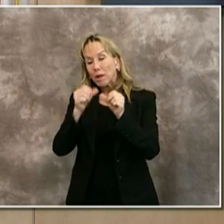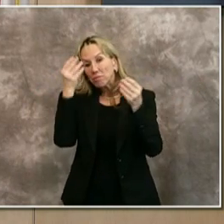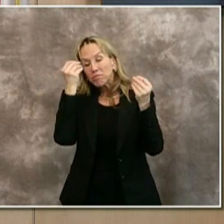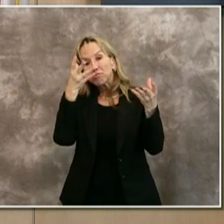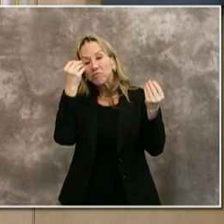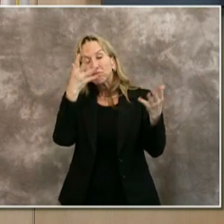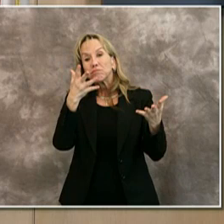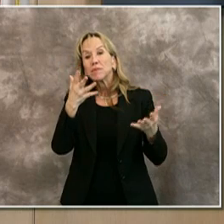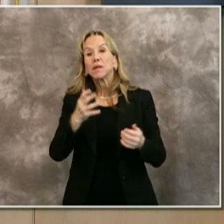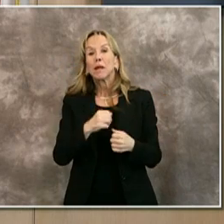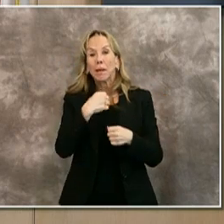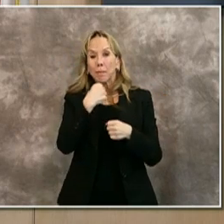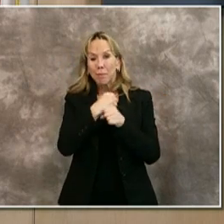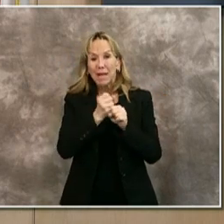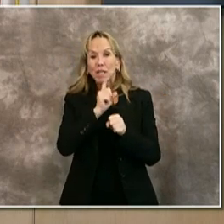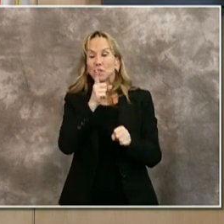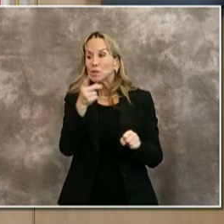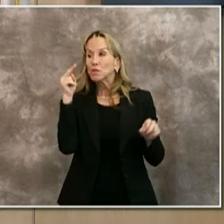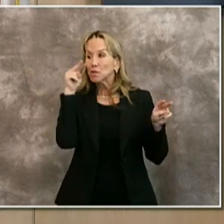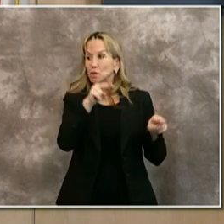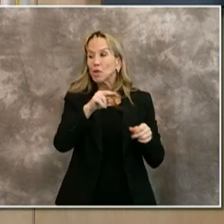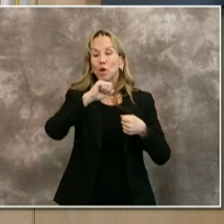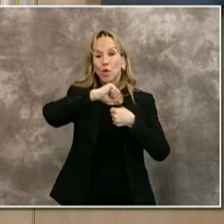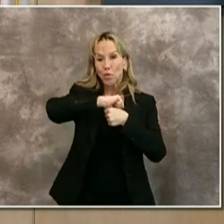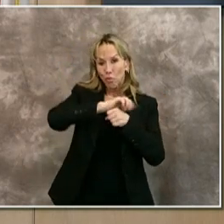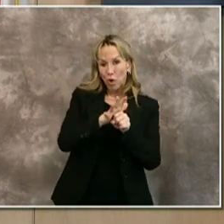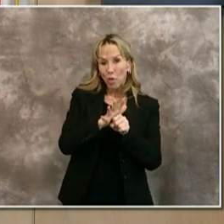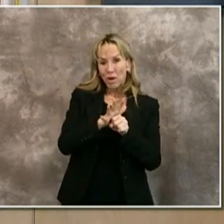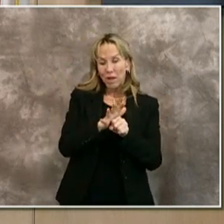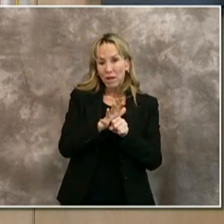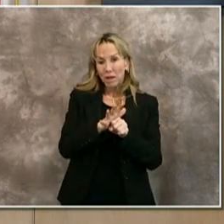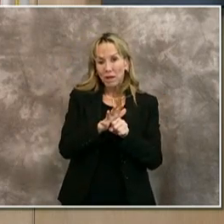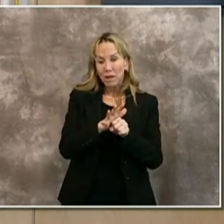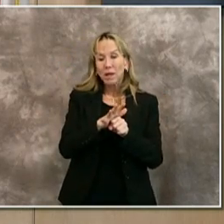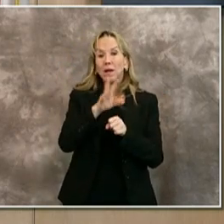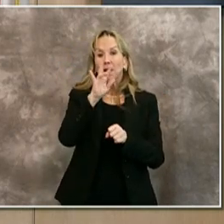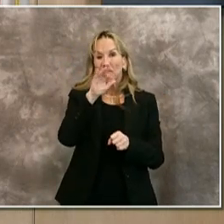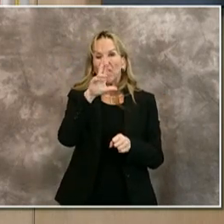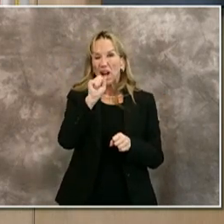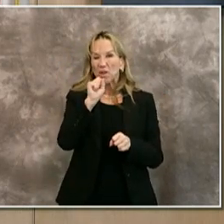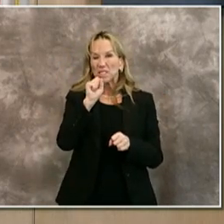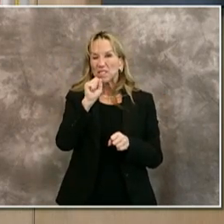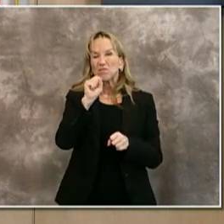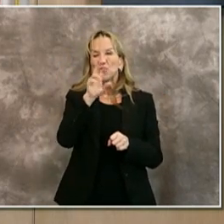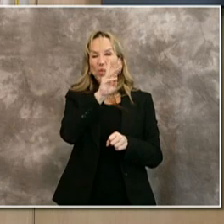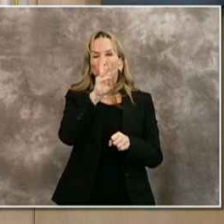updates and information, please visit our coronavirus website at